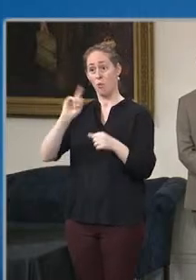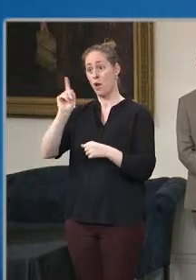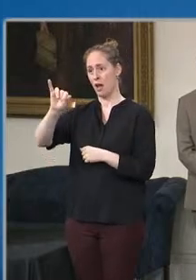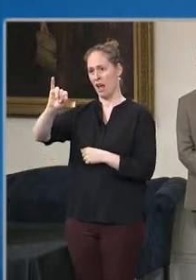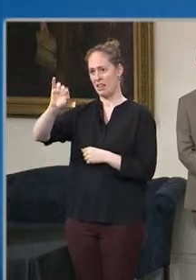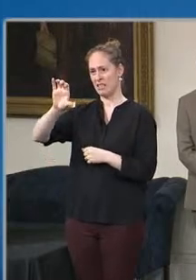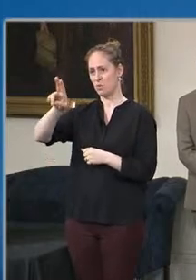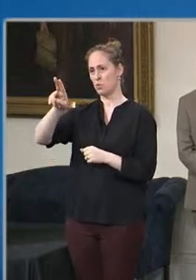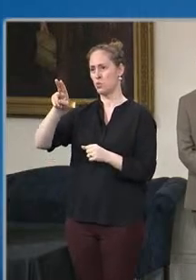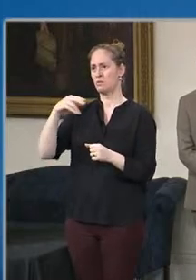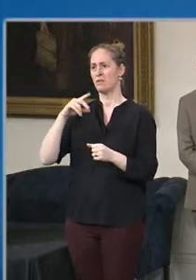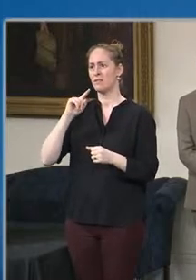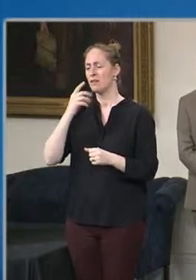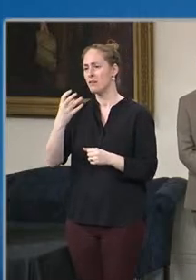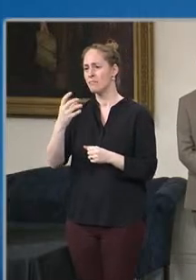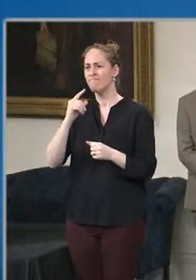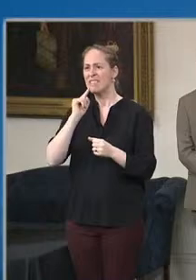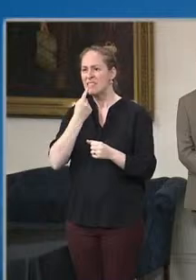level since June 6th.